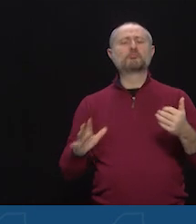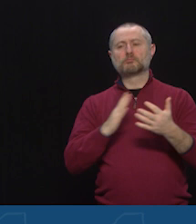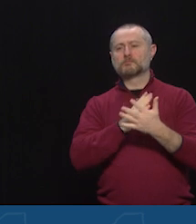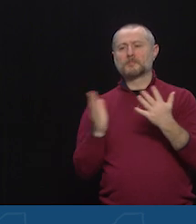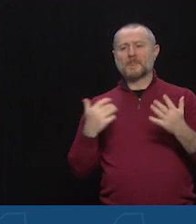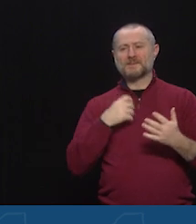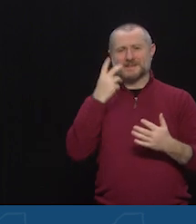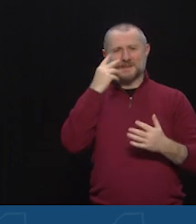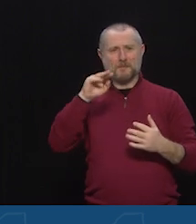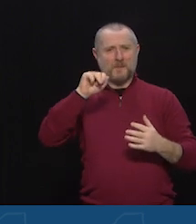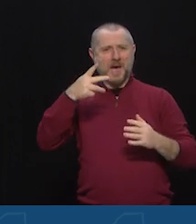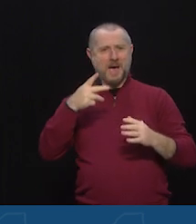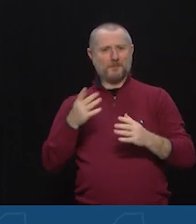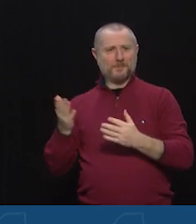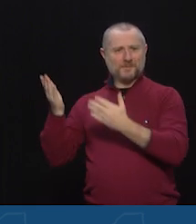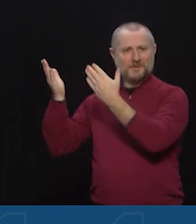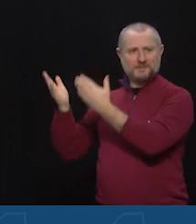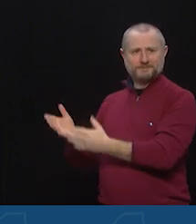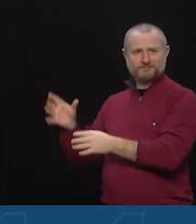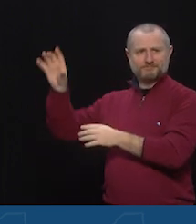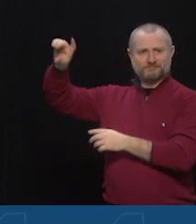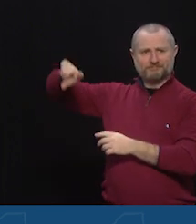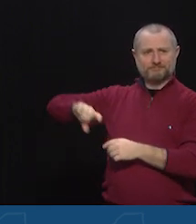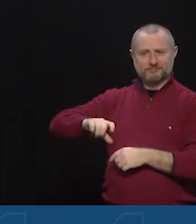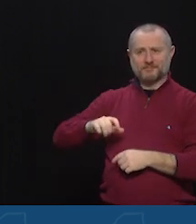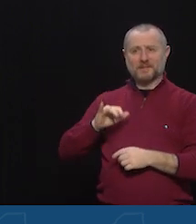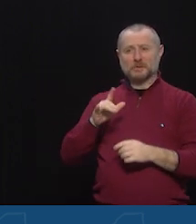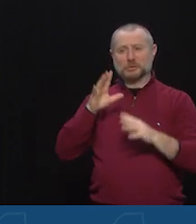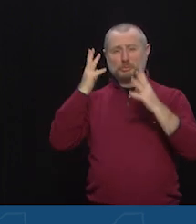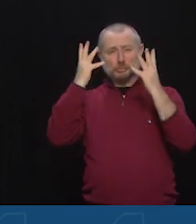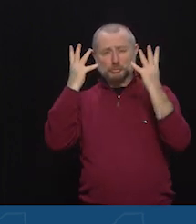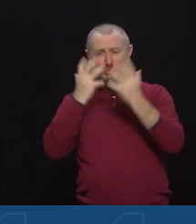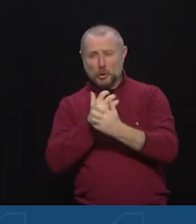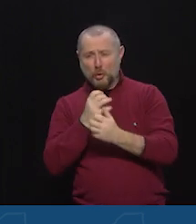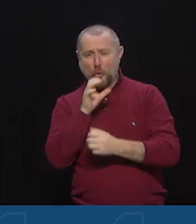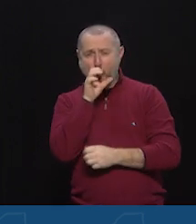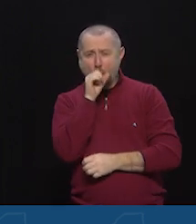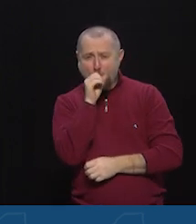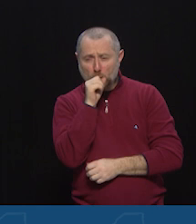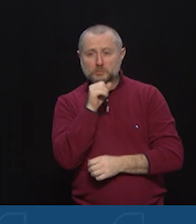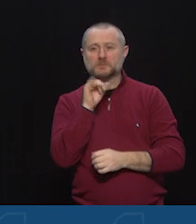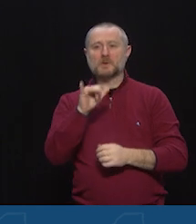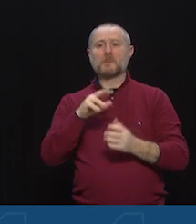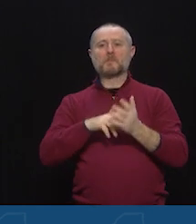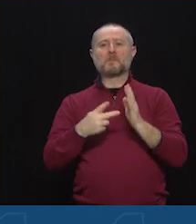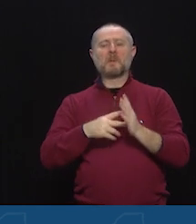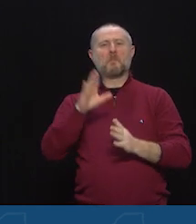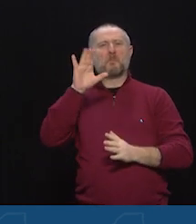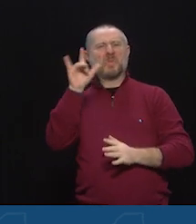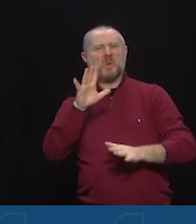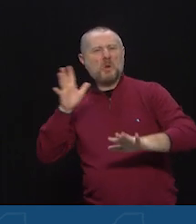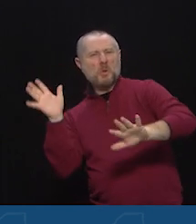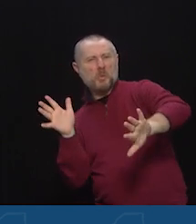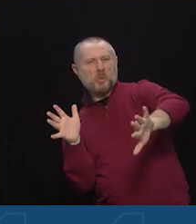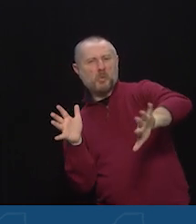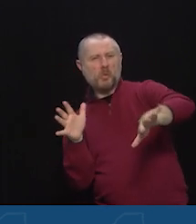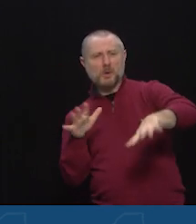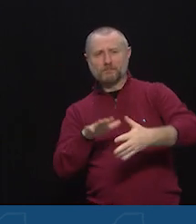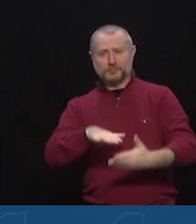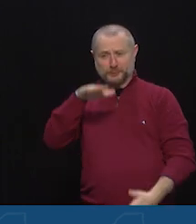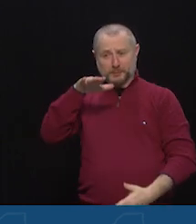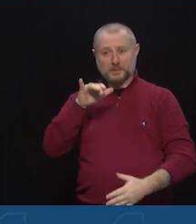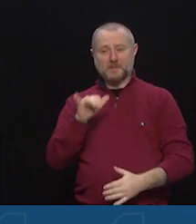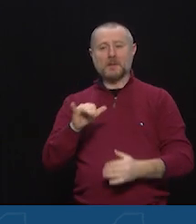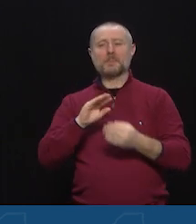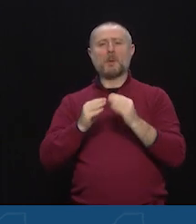them in the morning news. The orange is the blizzard warning, so there you go. It's coming our way. We've not seen any deviation from what we're